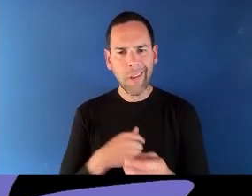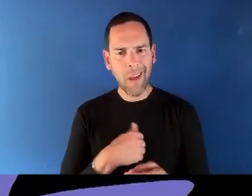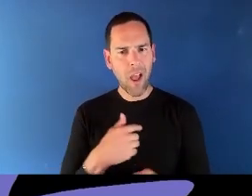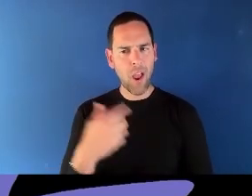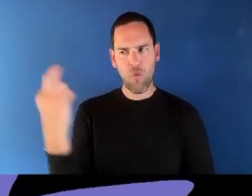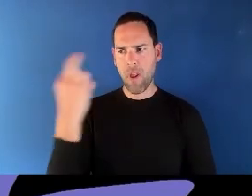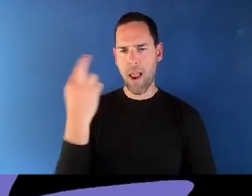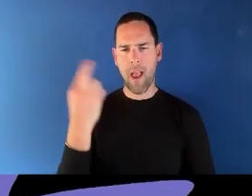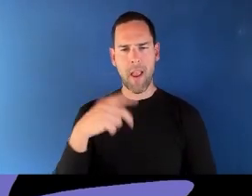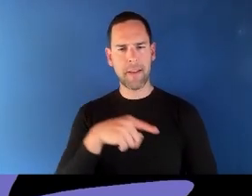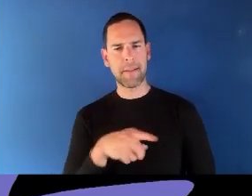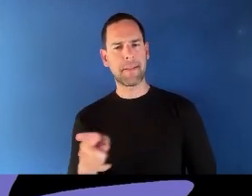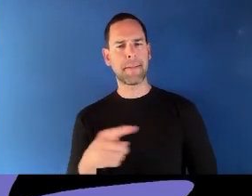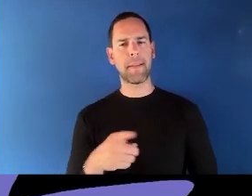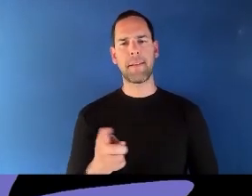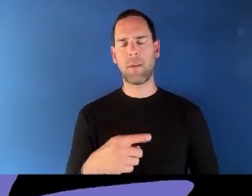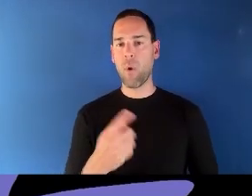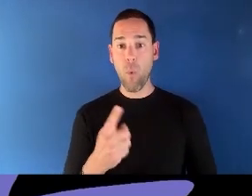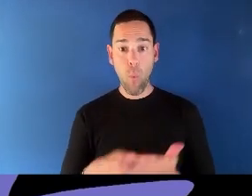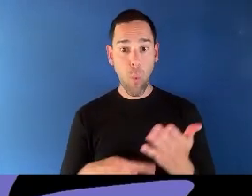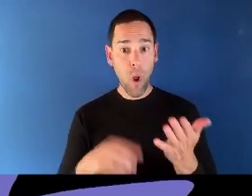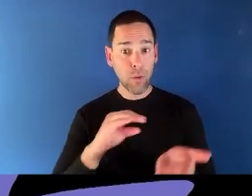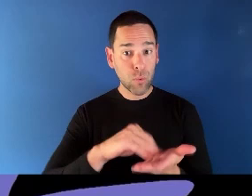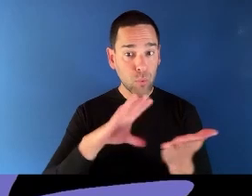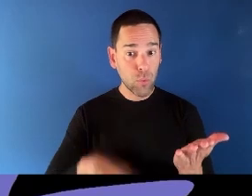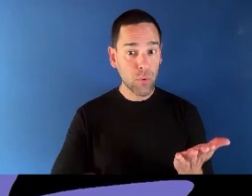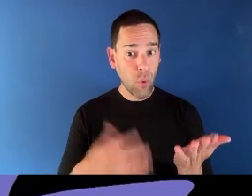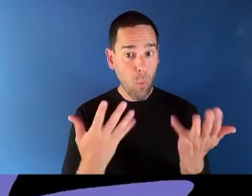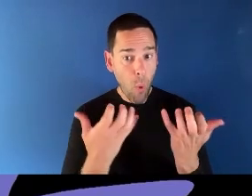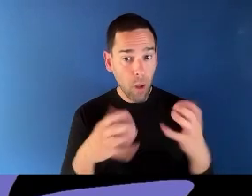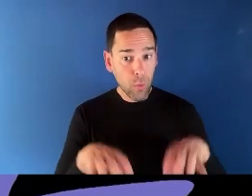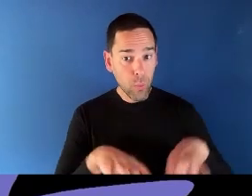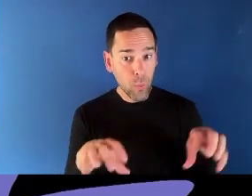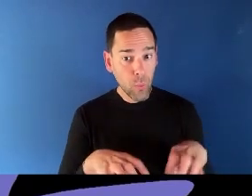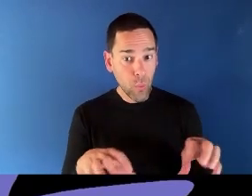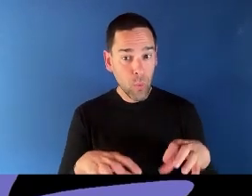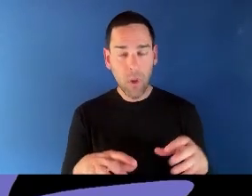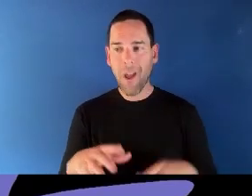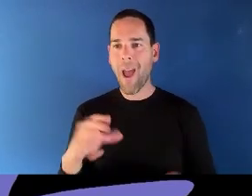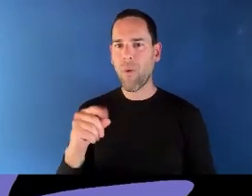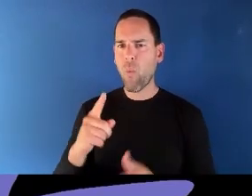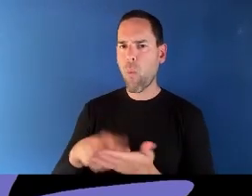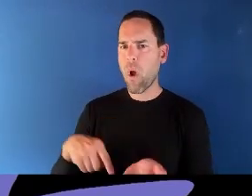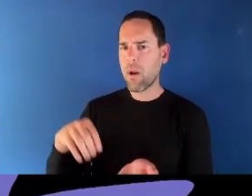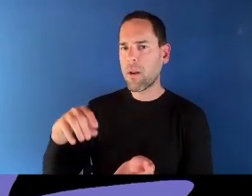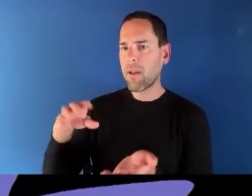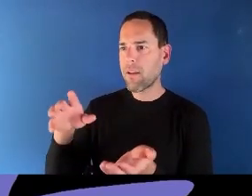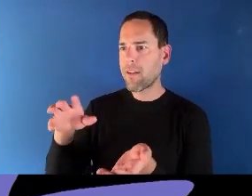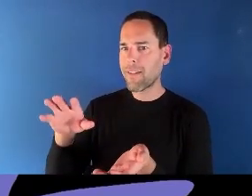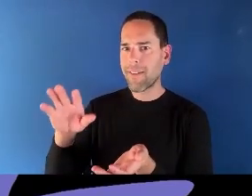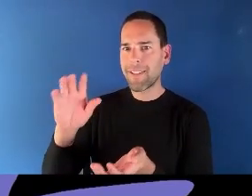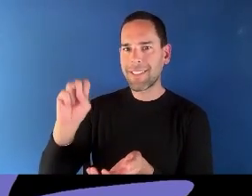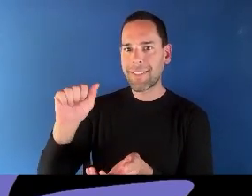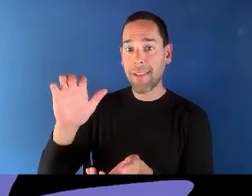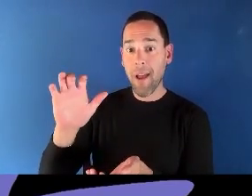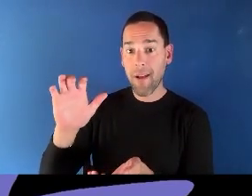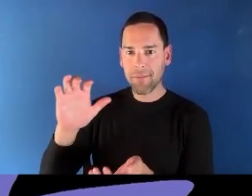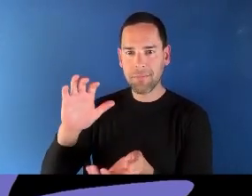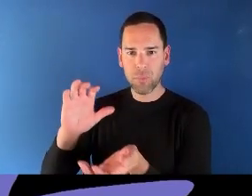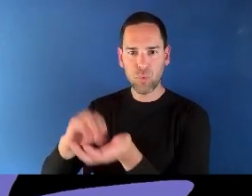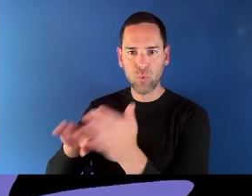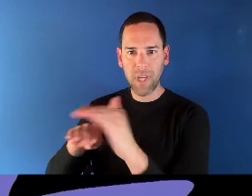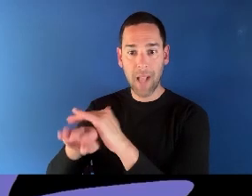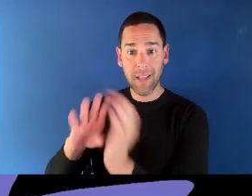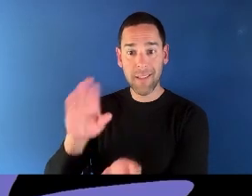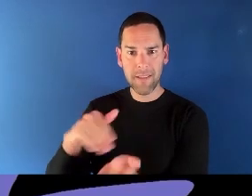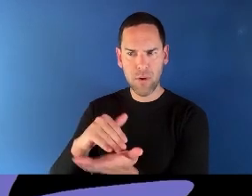disconnect between what the students were talking about and what the Student Access Center was talking about, and I really wanted to be that connection between